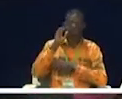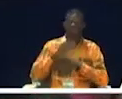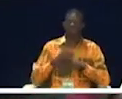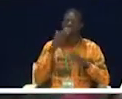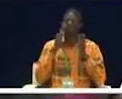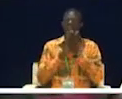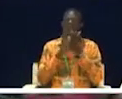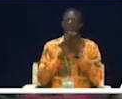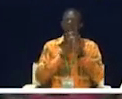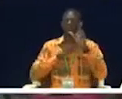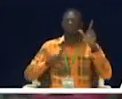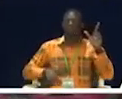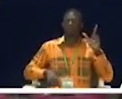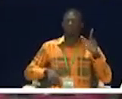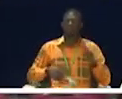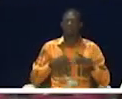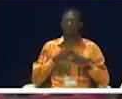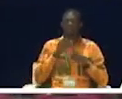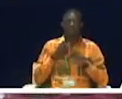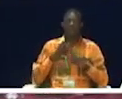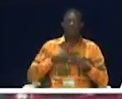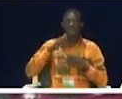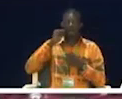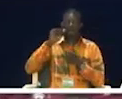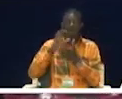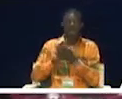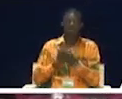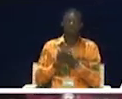Praise the Lord. While my wife was